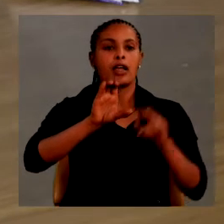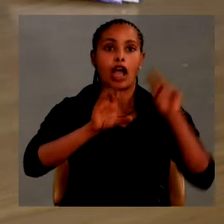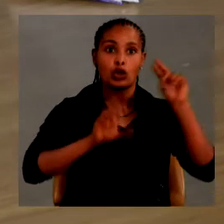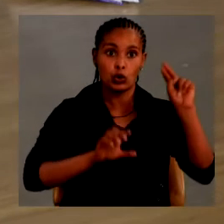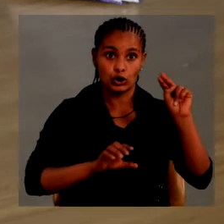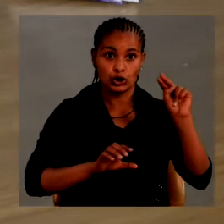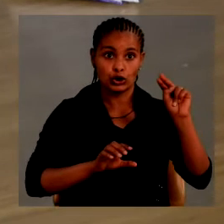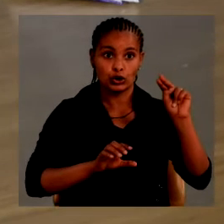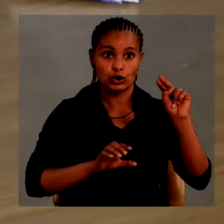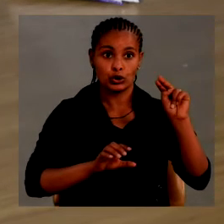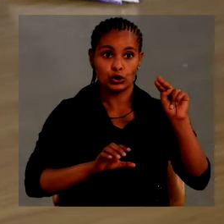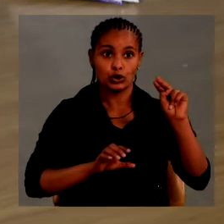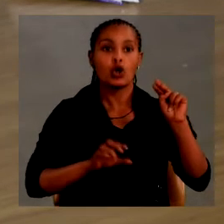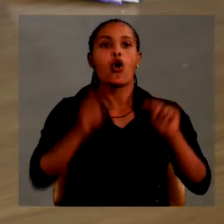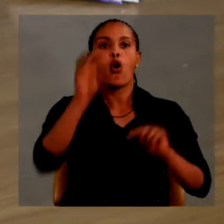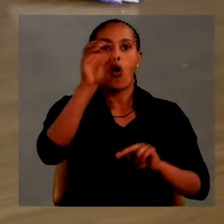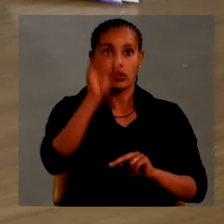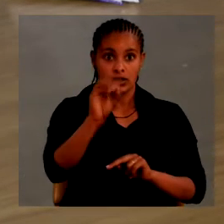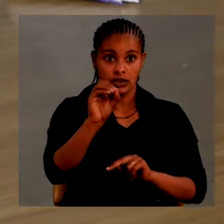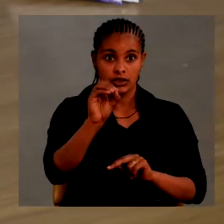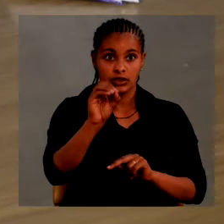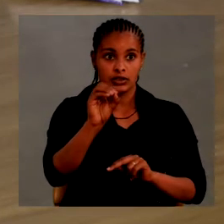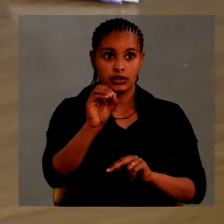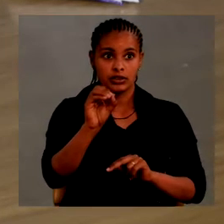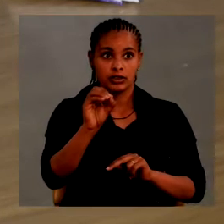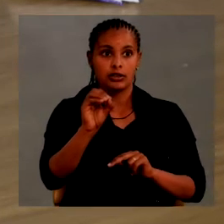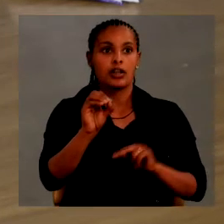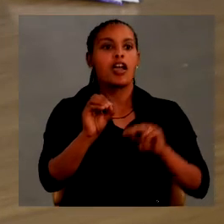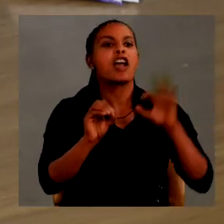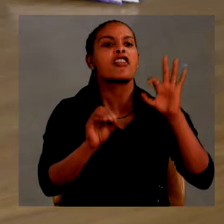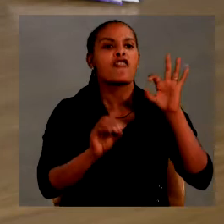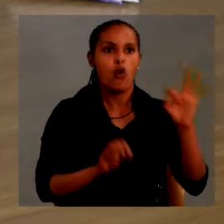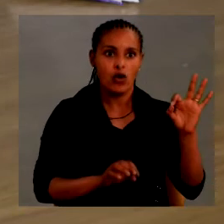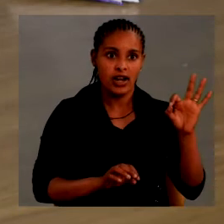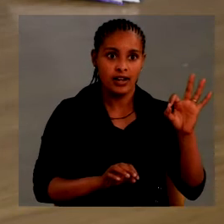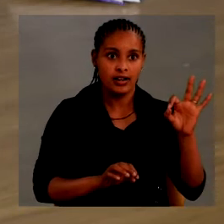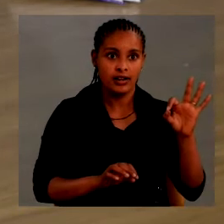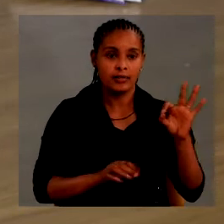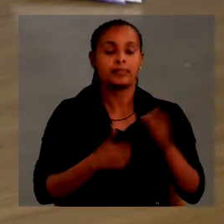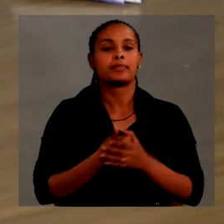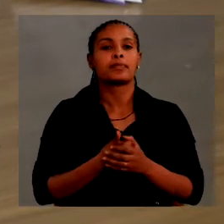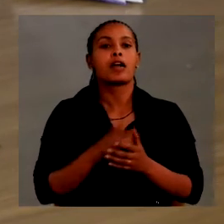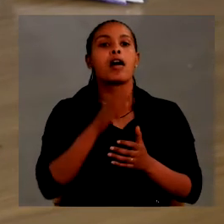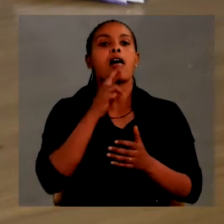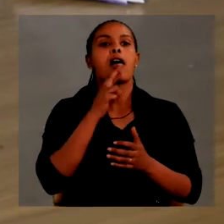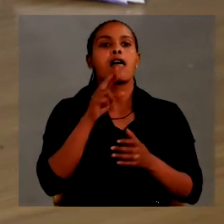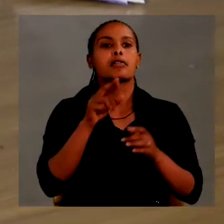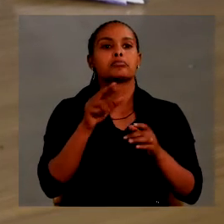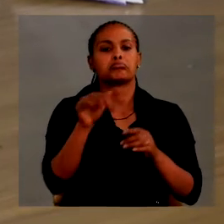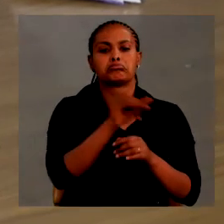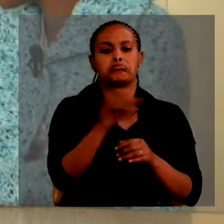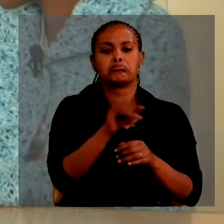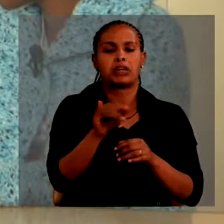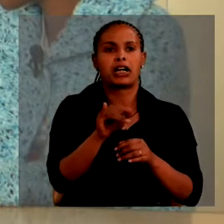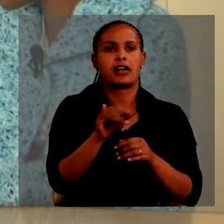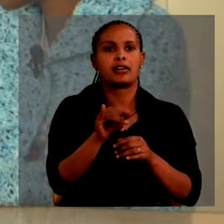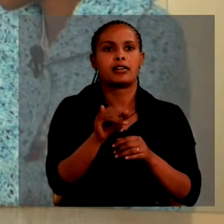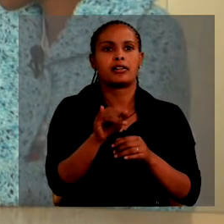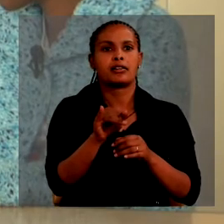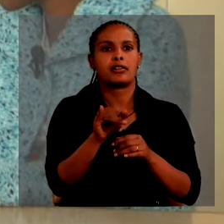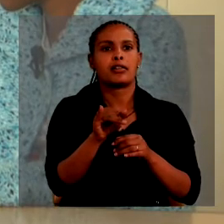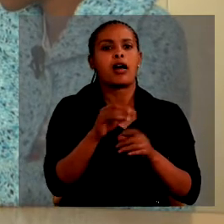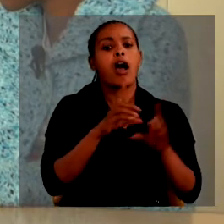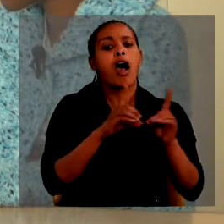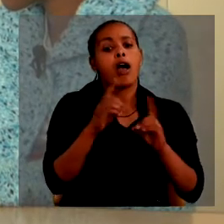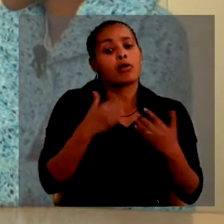nitrogen, oxygen, and fluorine are in period 2. I